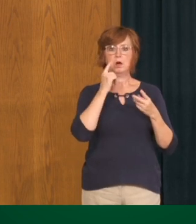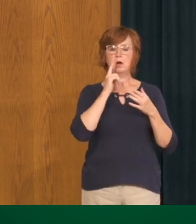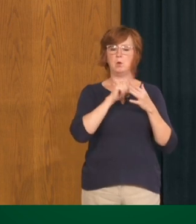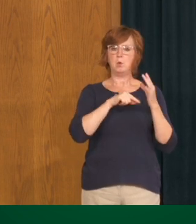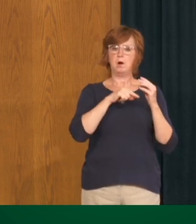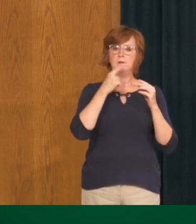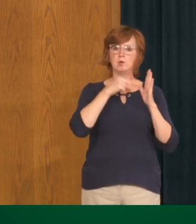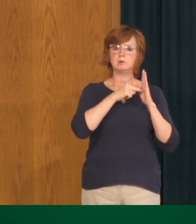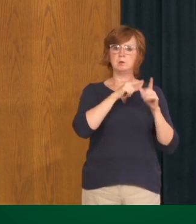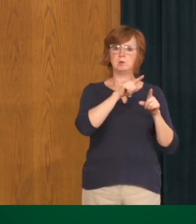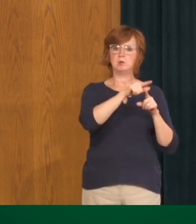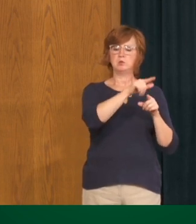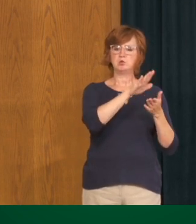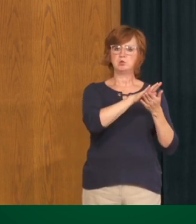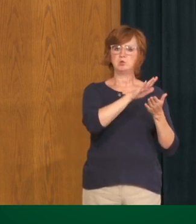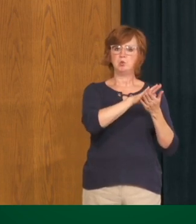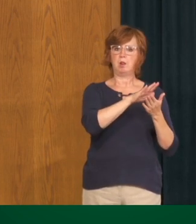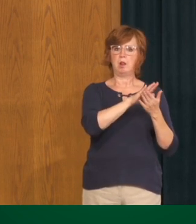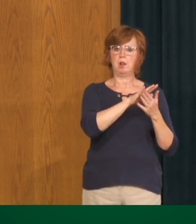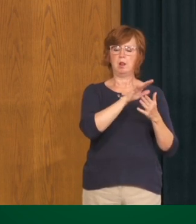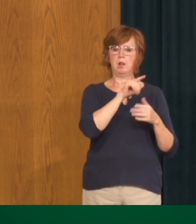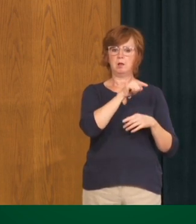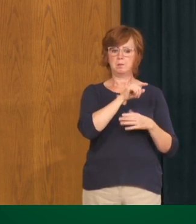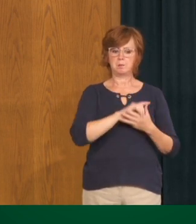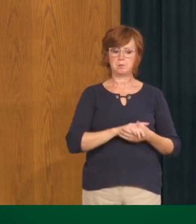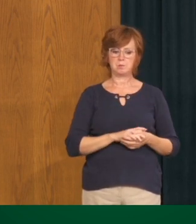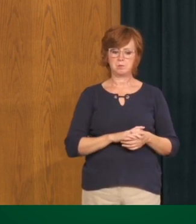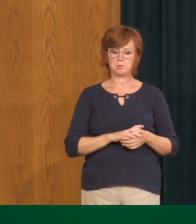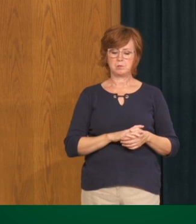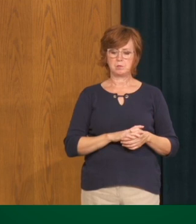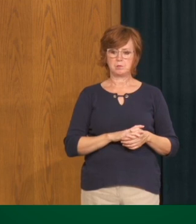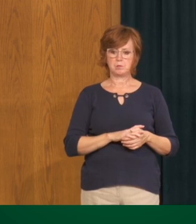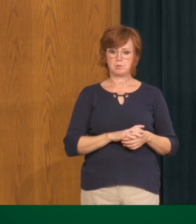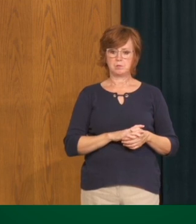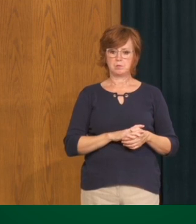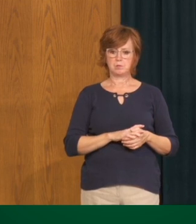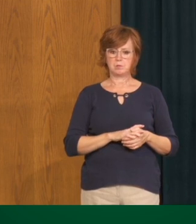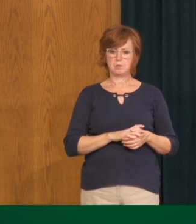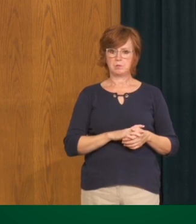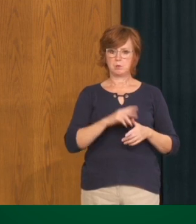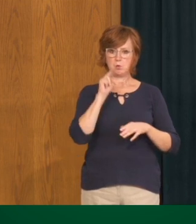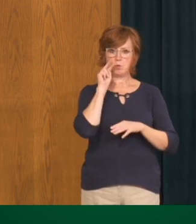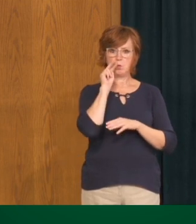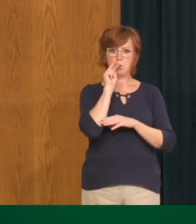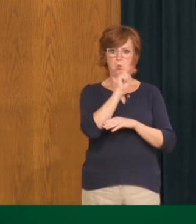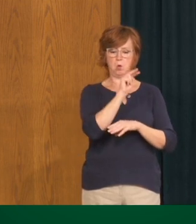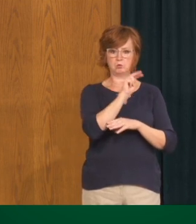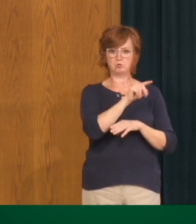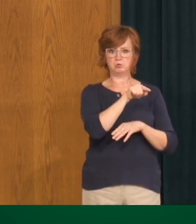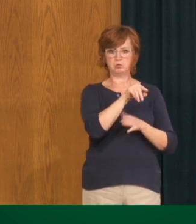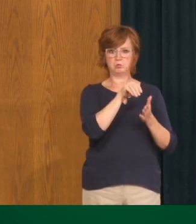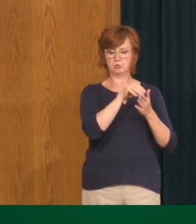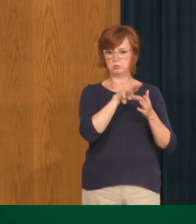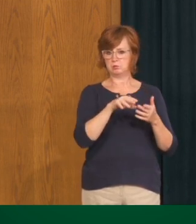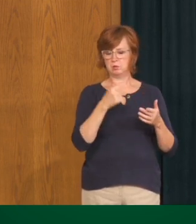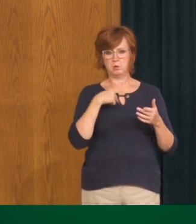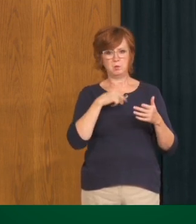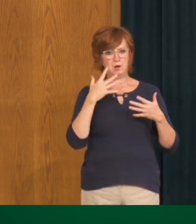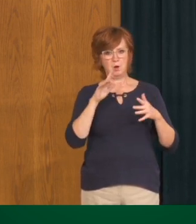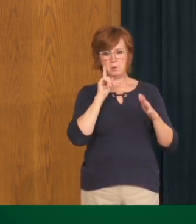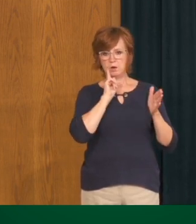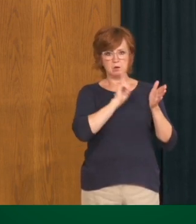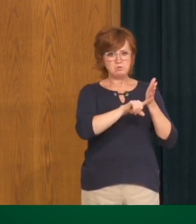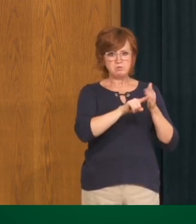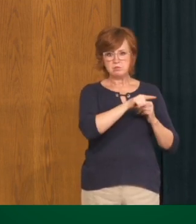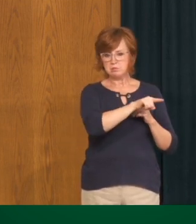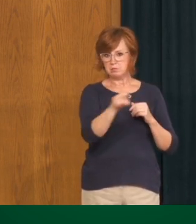should there be surveillance in schools as the way it's described? We already do surveillance in schools every year. In flu season, we